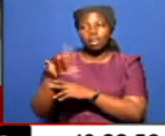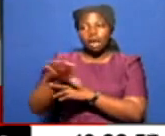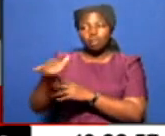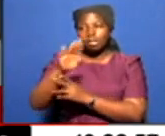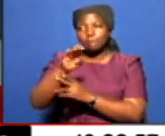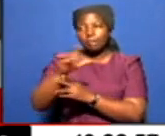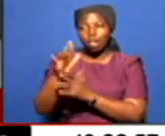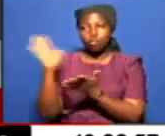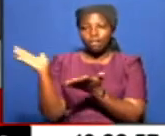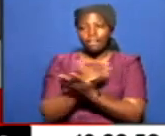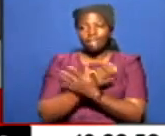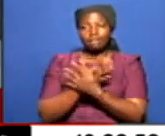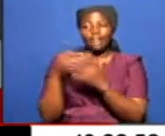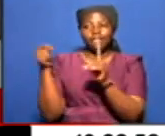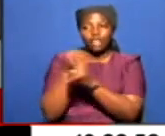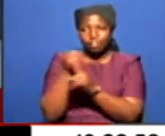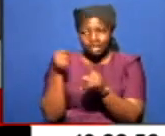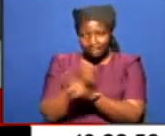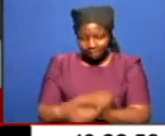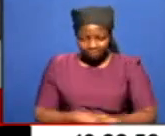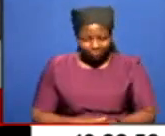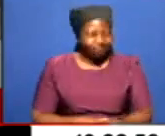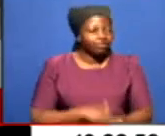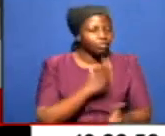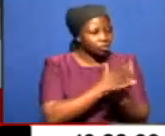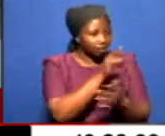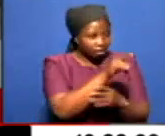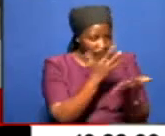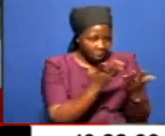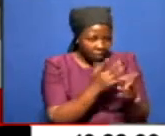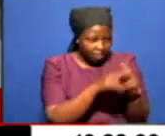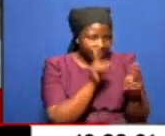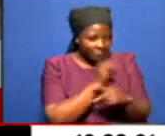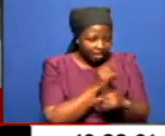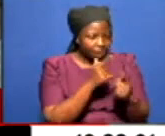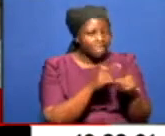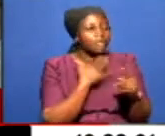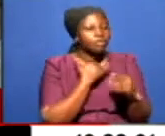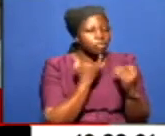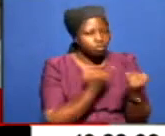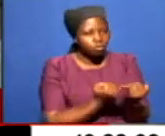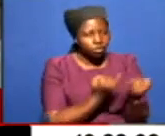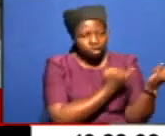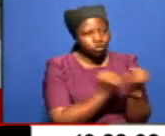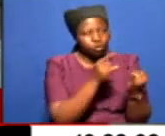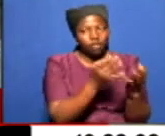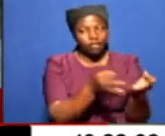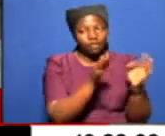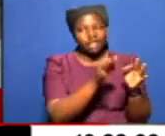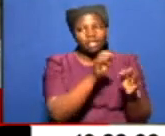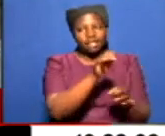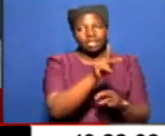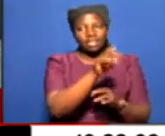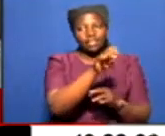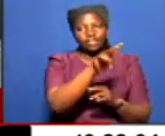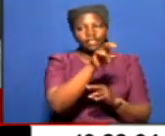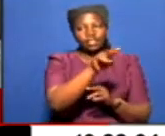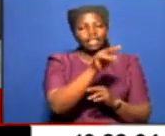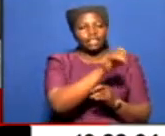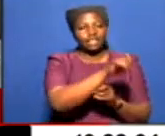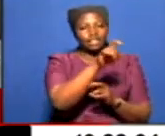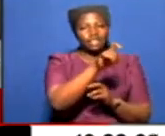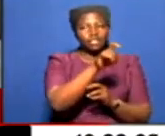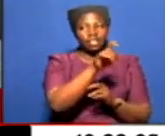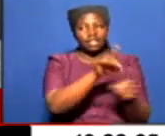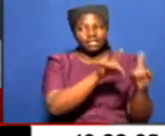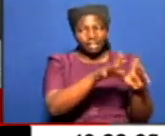extremism. Actually, that is where we're going to start it, but let me introduce you officially. Kevin Osido, he is the Executive Director of County